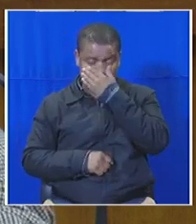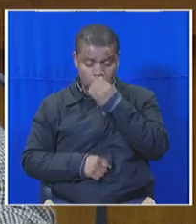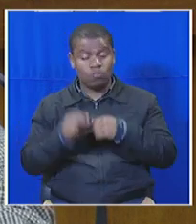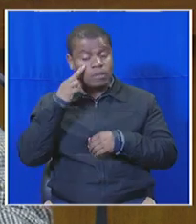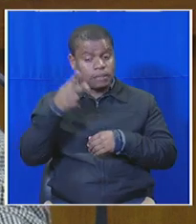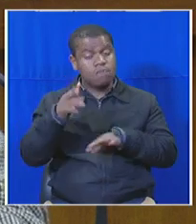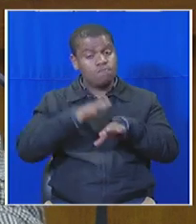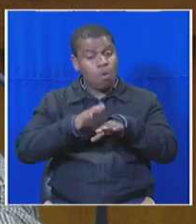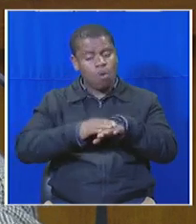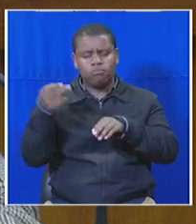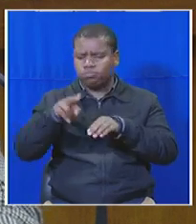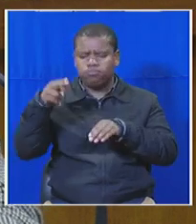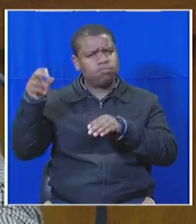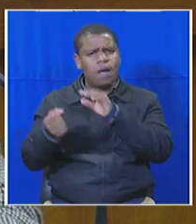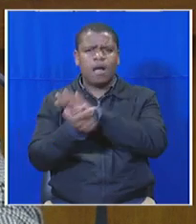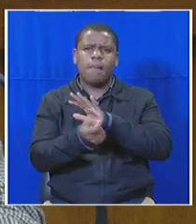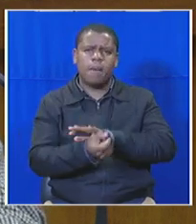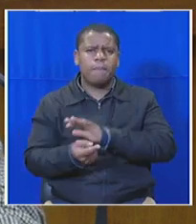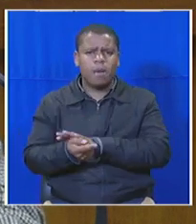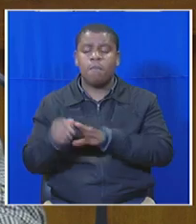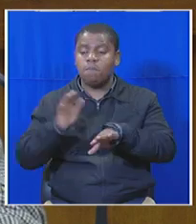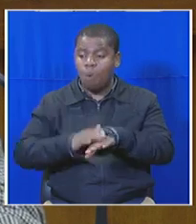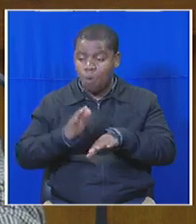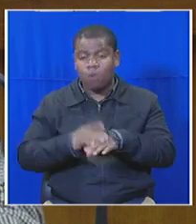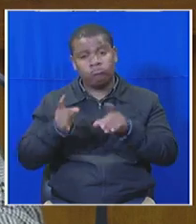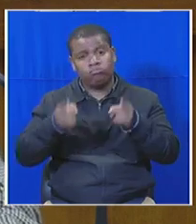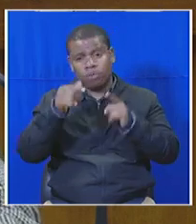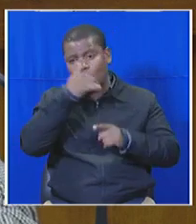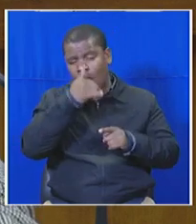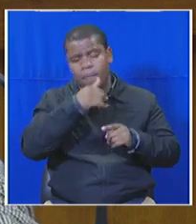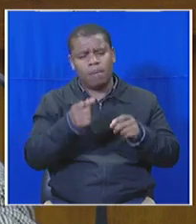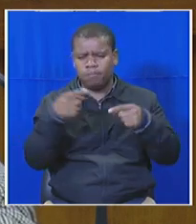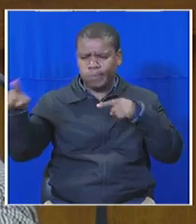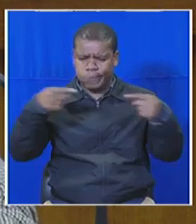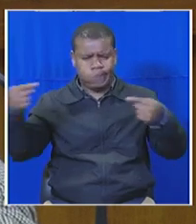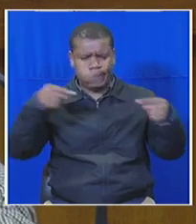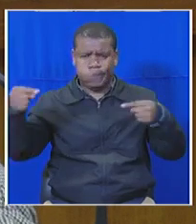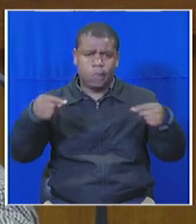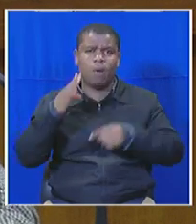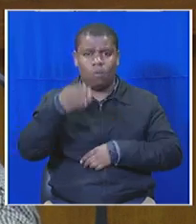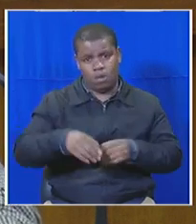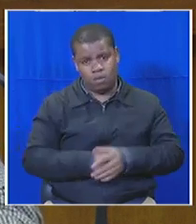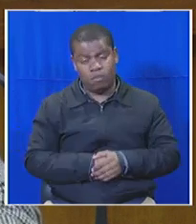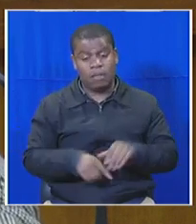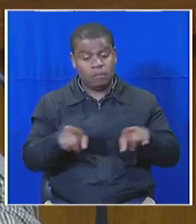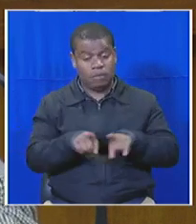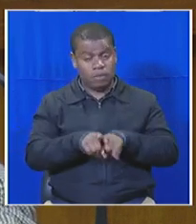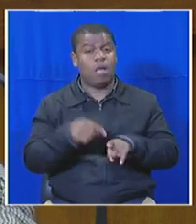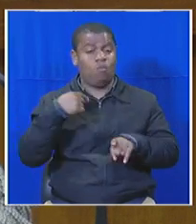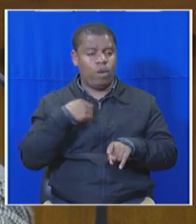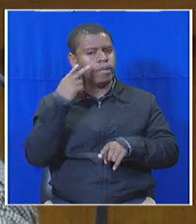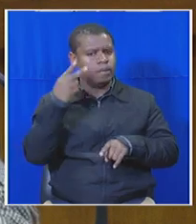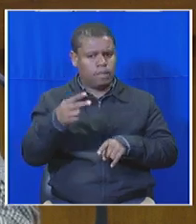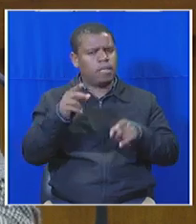police murders. We will see a heavily fueled anarchic firestorm brew, the likes of which we have not yet seen in